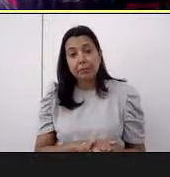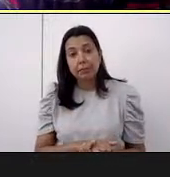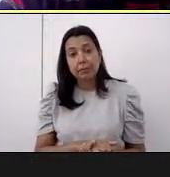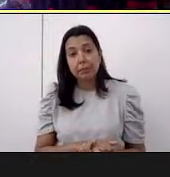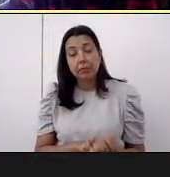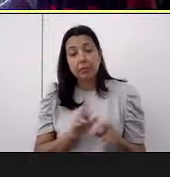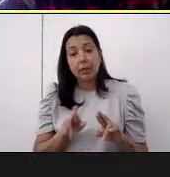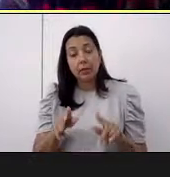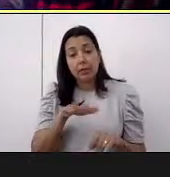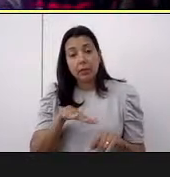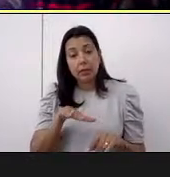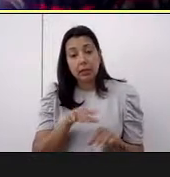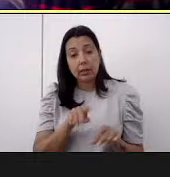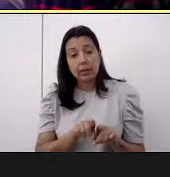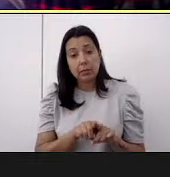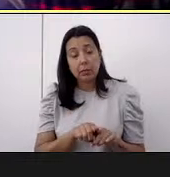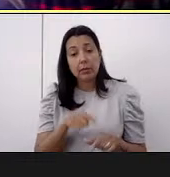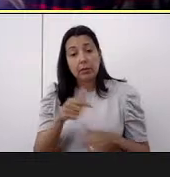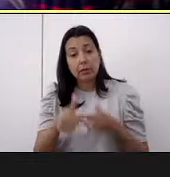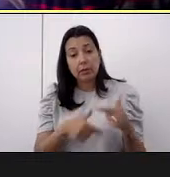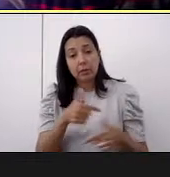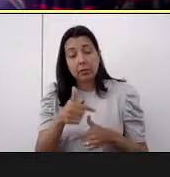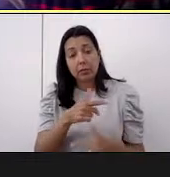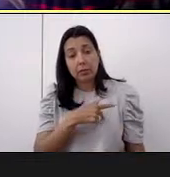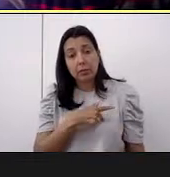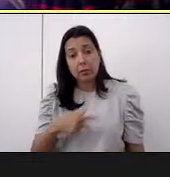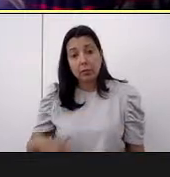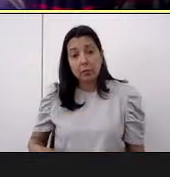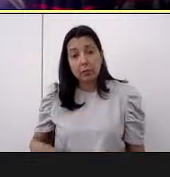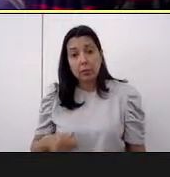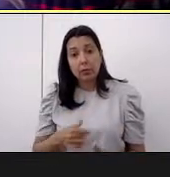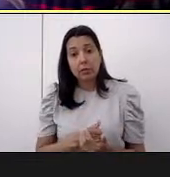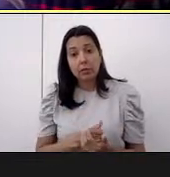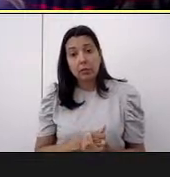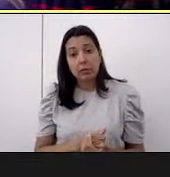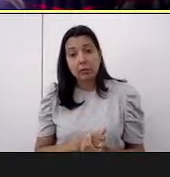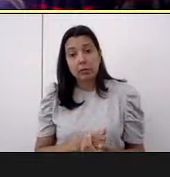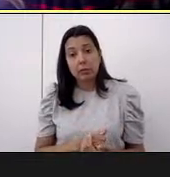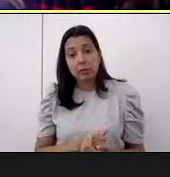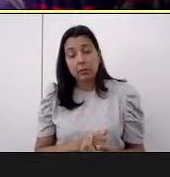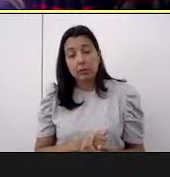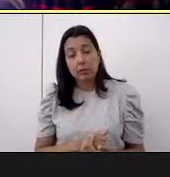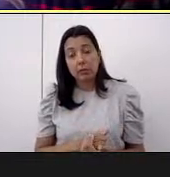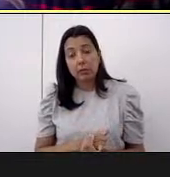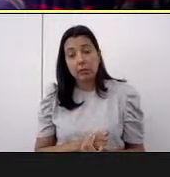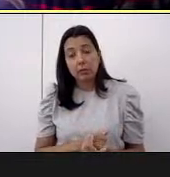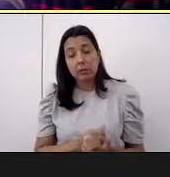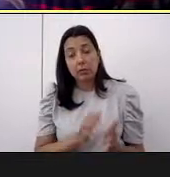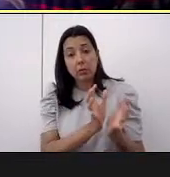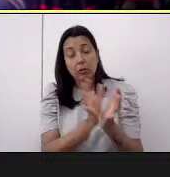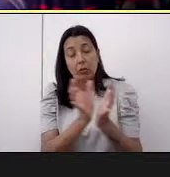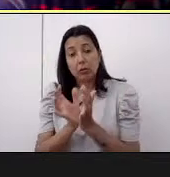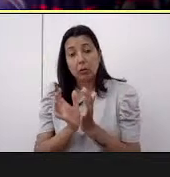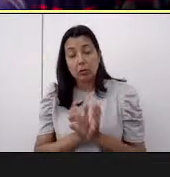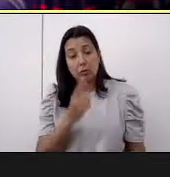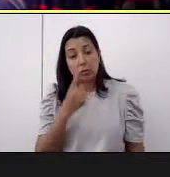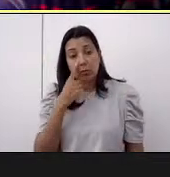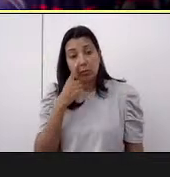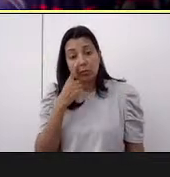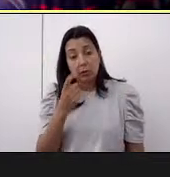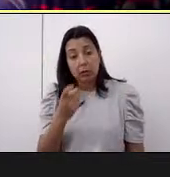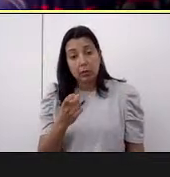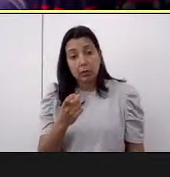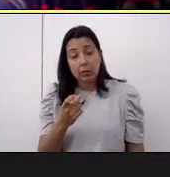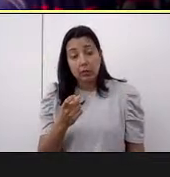This also allows to reduce the pressure of interest groups and it